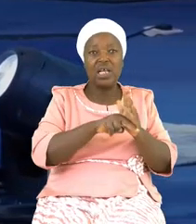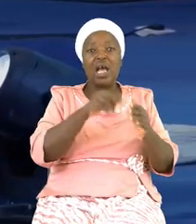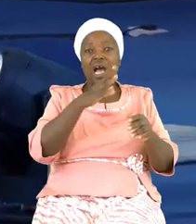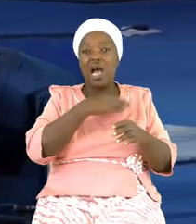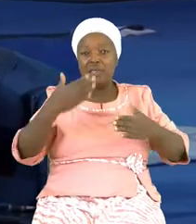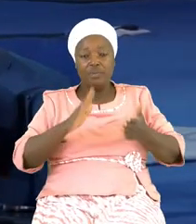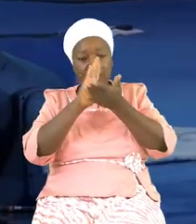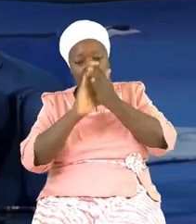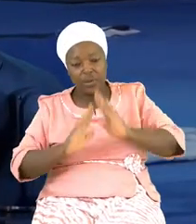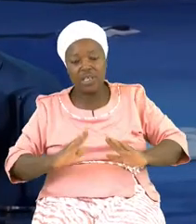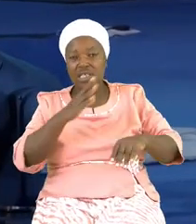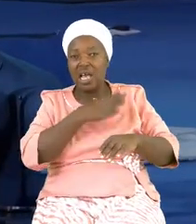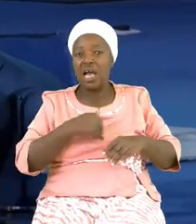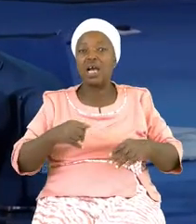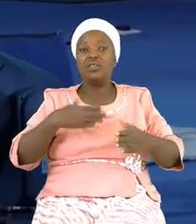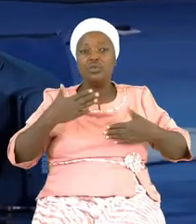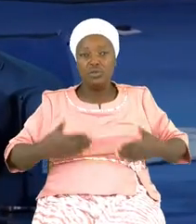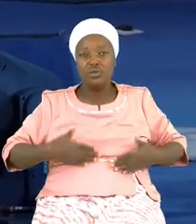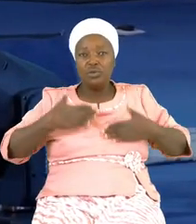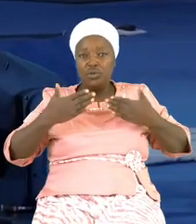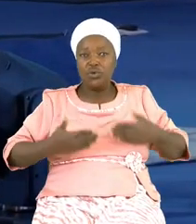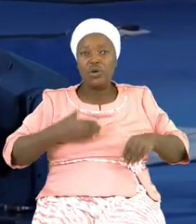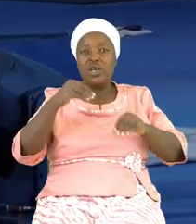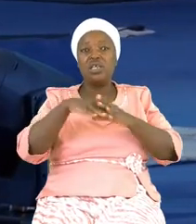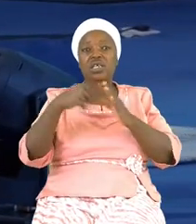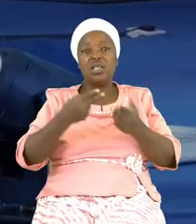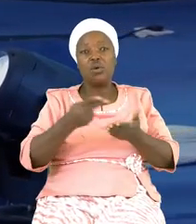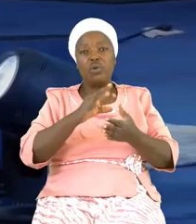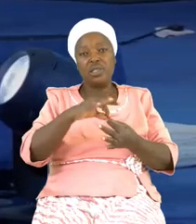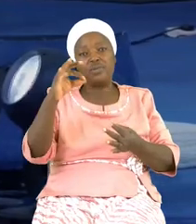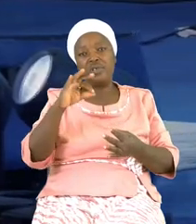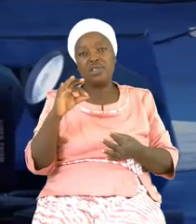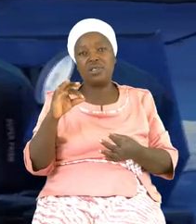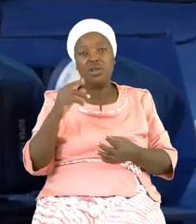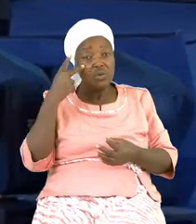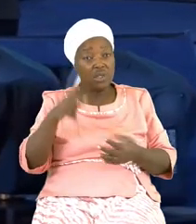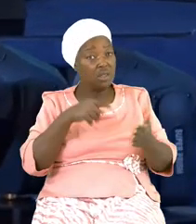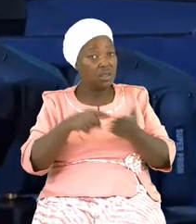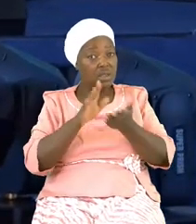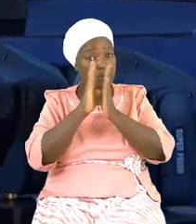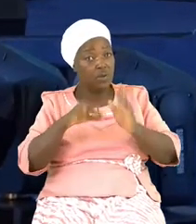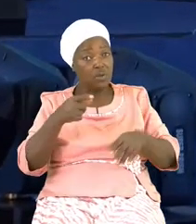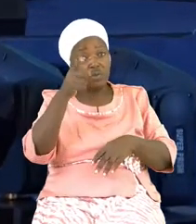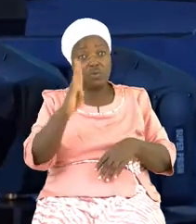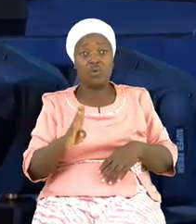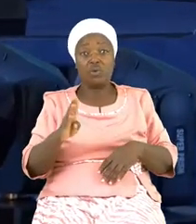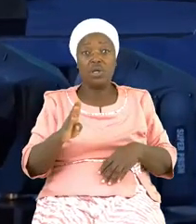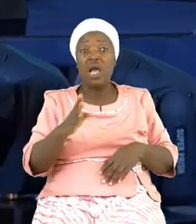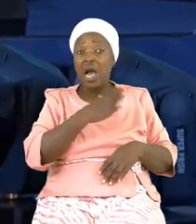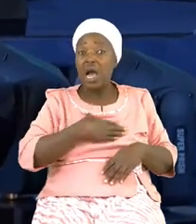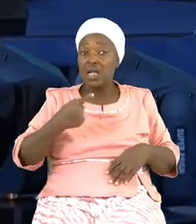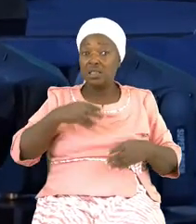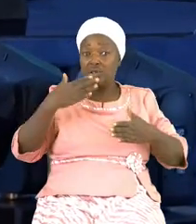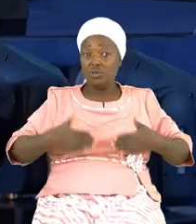and joy in the Holy Ghost. You see, this peace of God and the joy of the